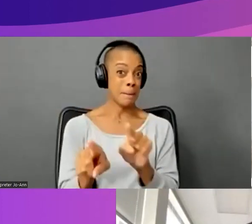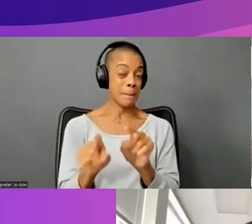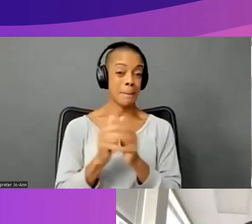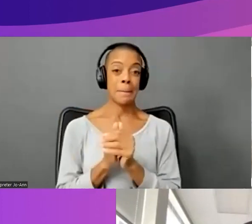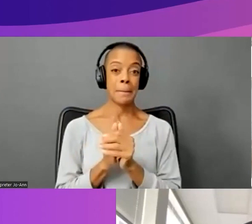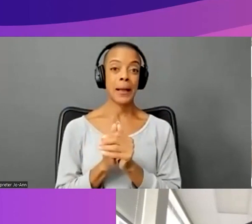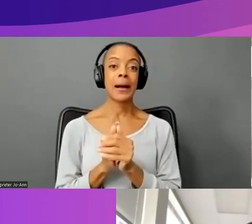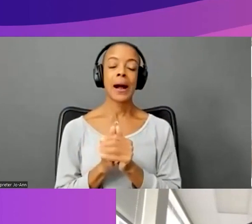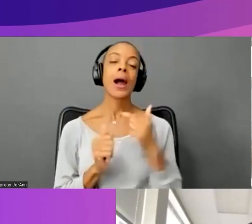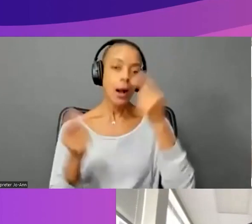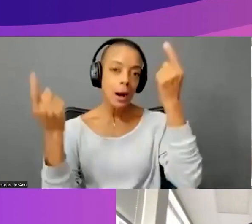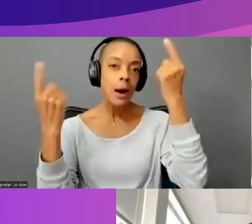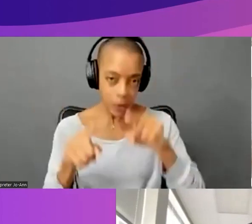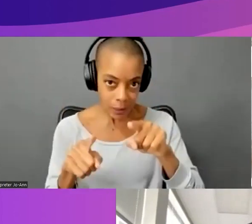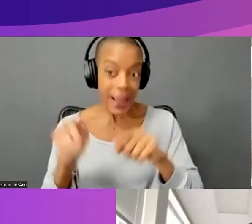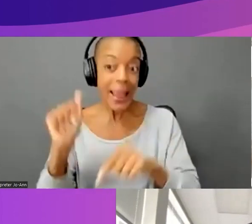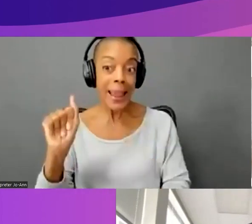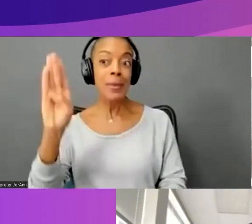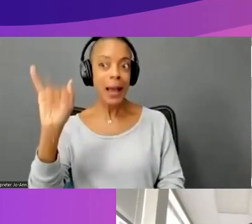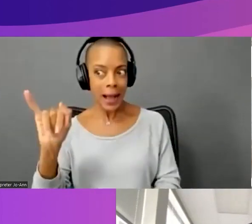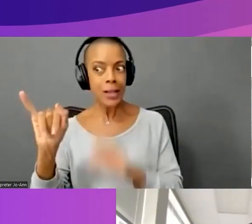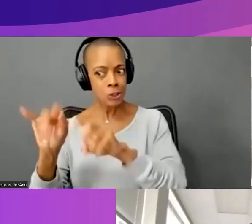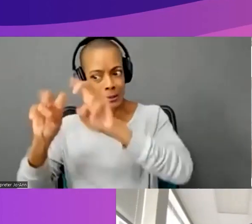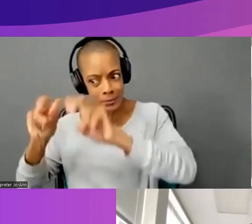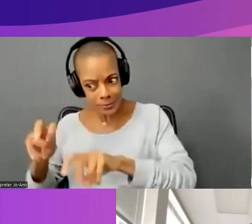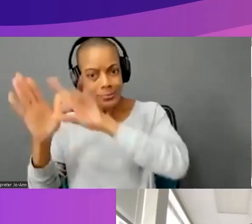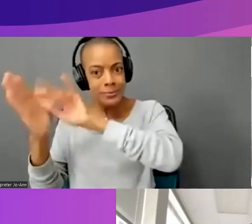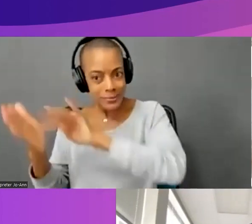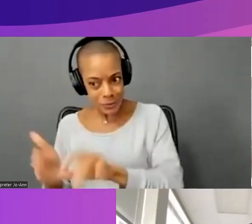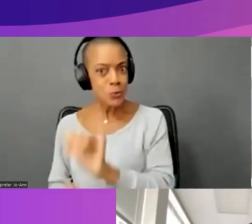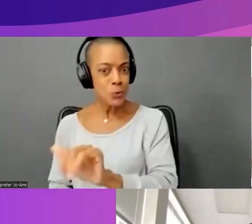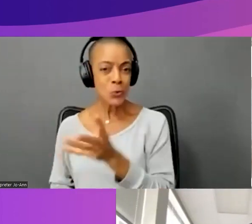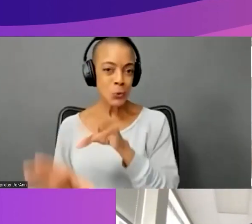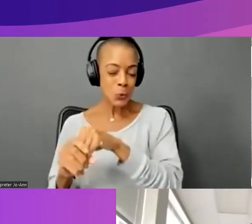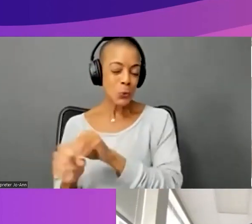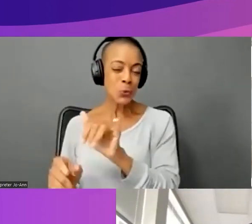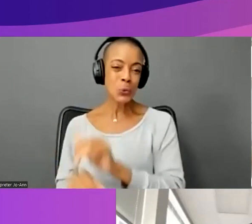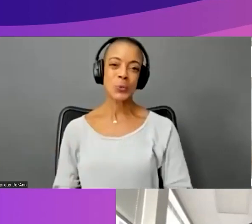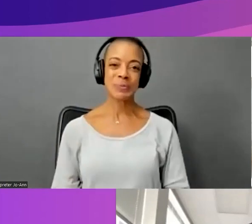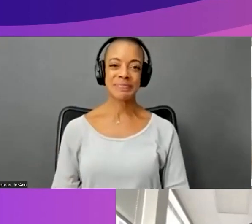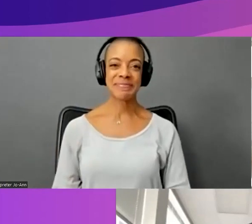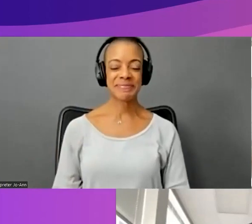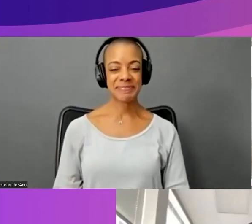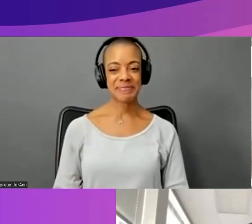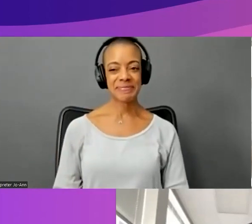to say that I agree that acquired brain injury should be looked at when it comes to this matter.